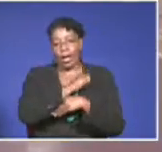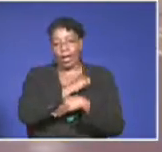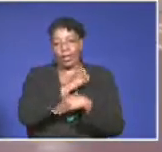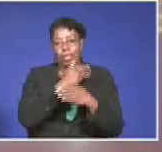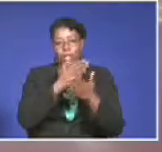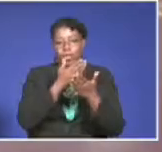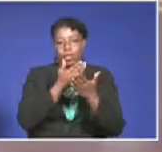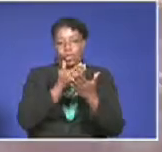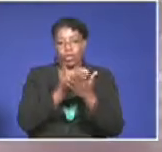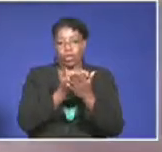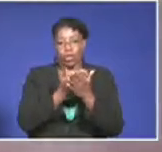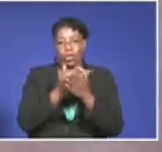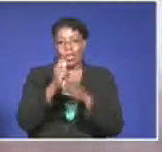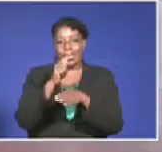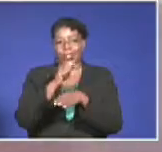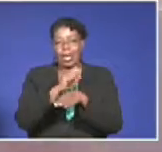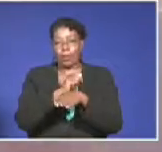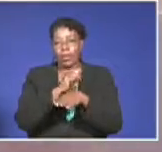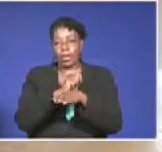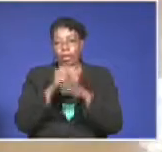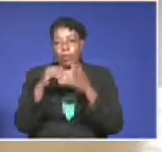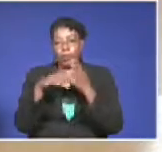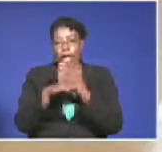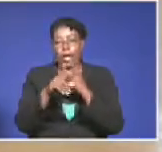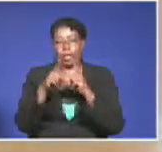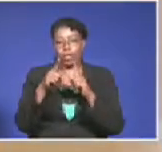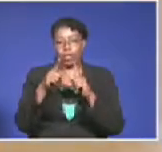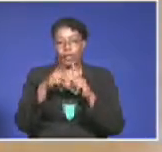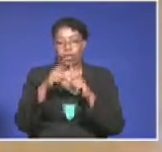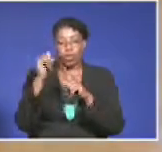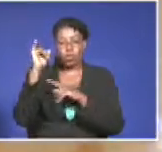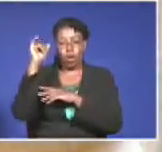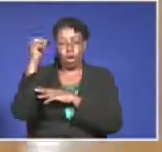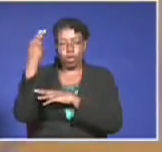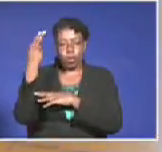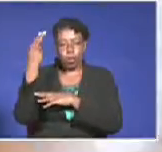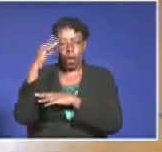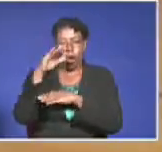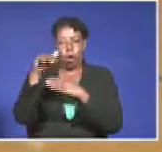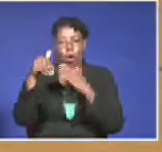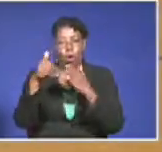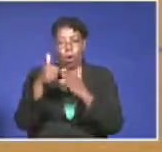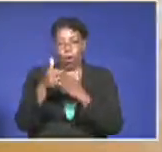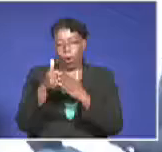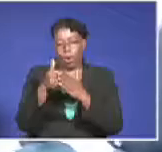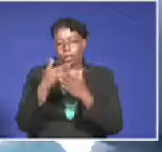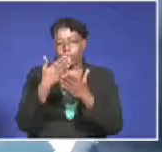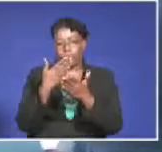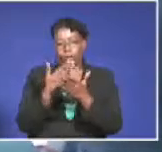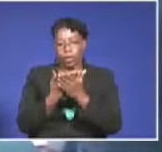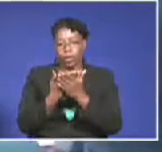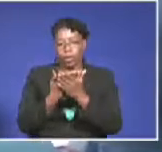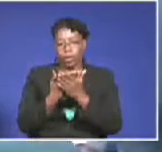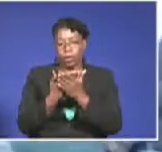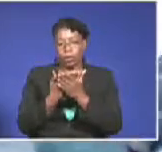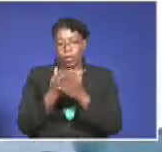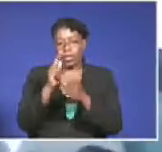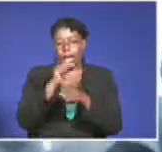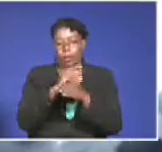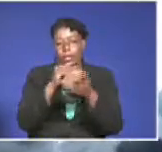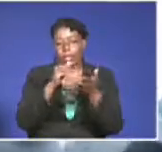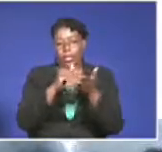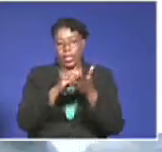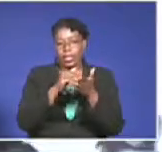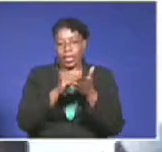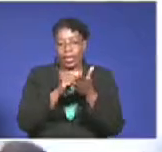possession for Tabernacle. Ethan Monroe makes the pass to Joshua Dames for the three-point shot. All net. Basket is good. Tabernacle now had 5-4.